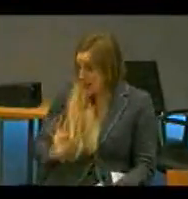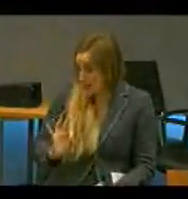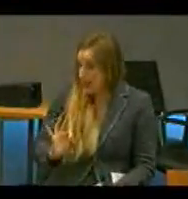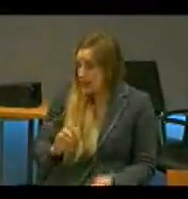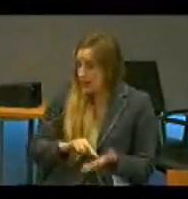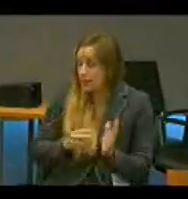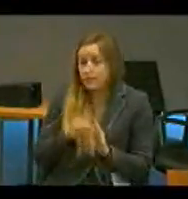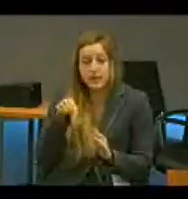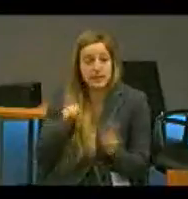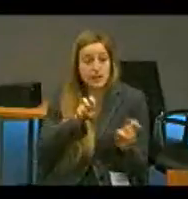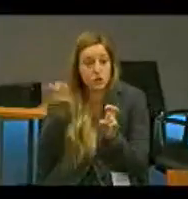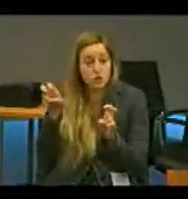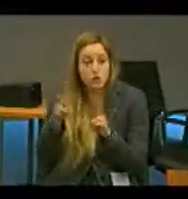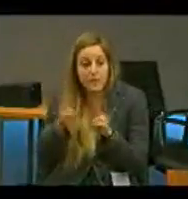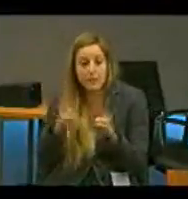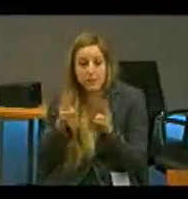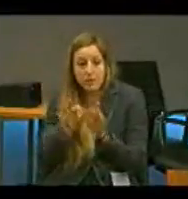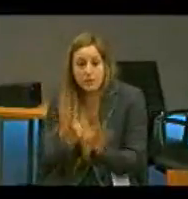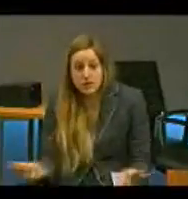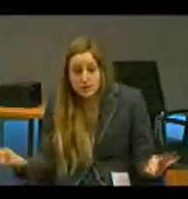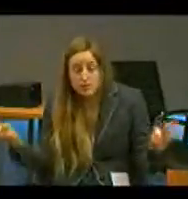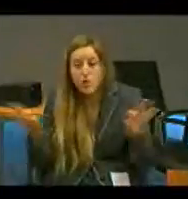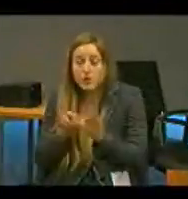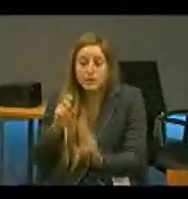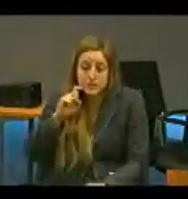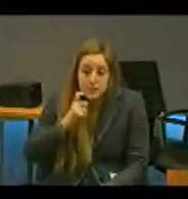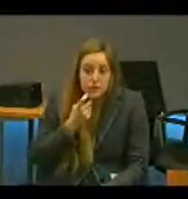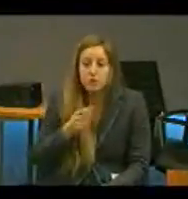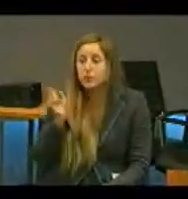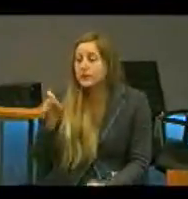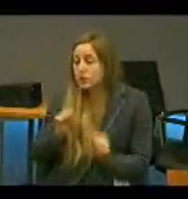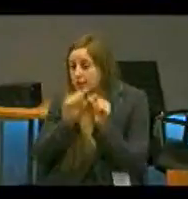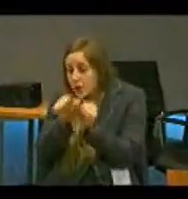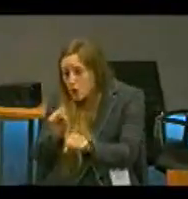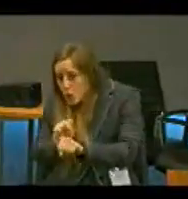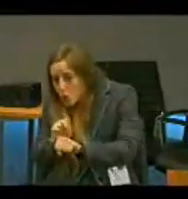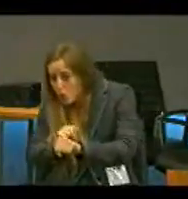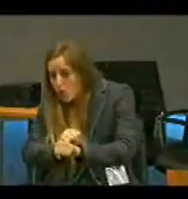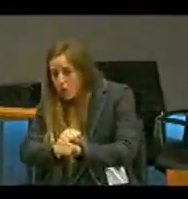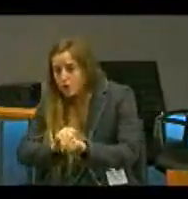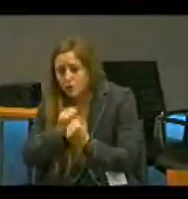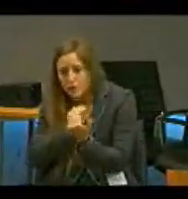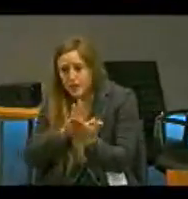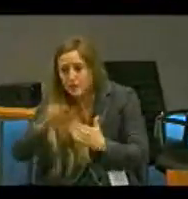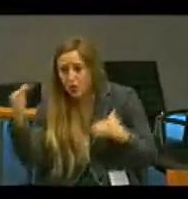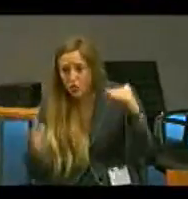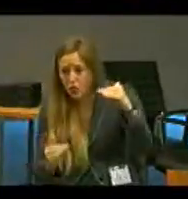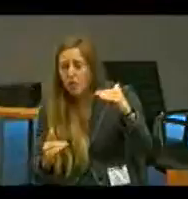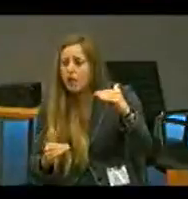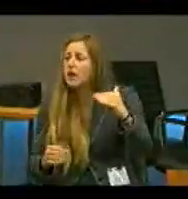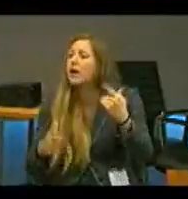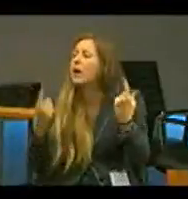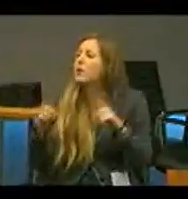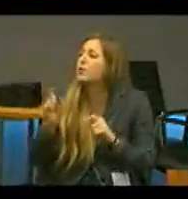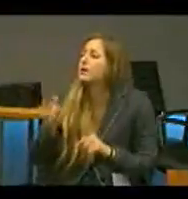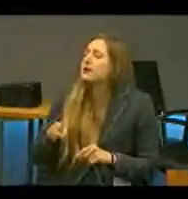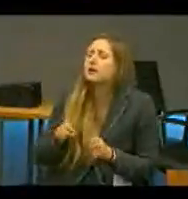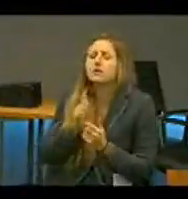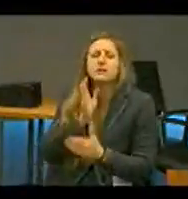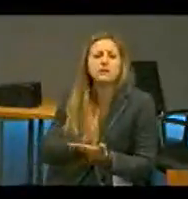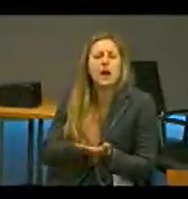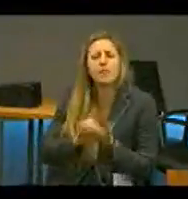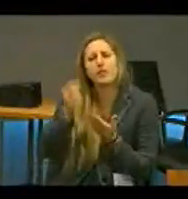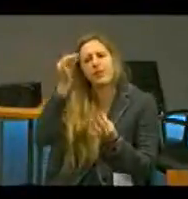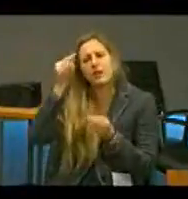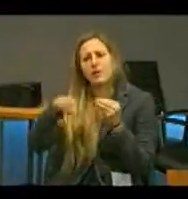how dire this situation is, how much we need to continue doing the work on this. We need to stop approaching this issue as if there's only one